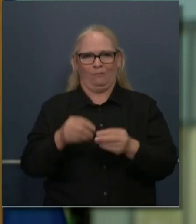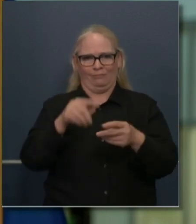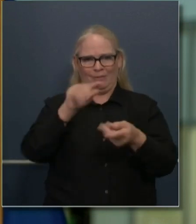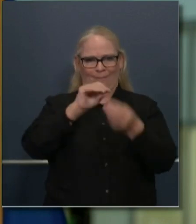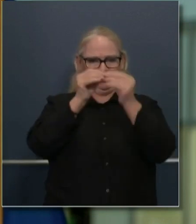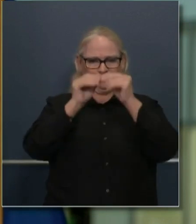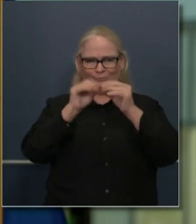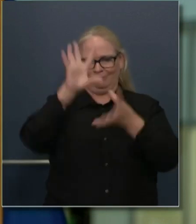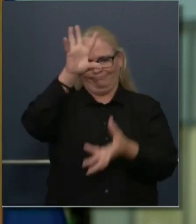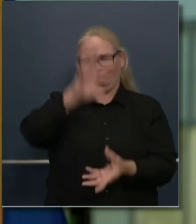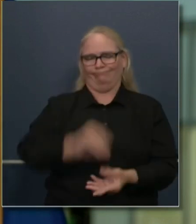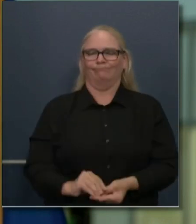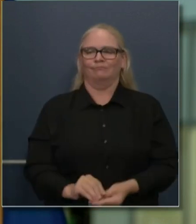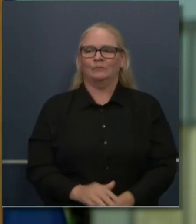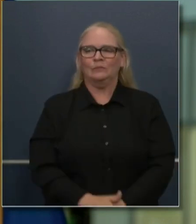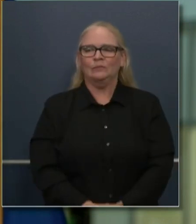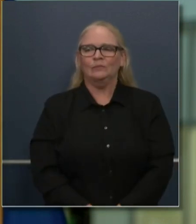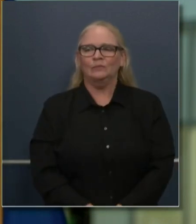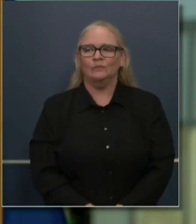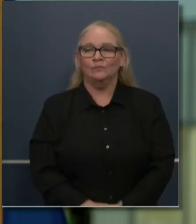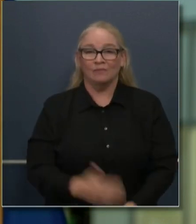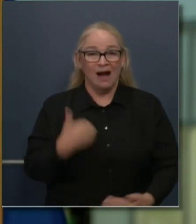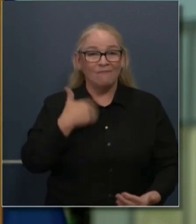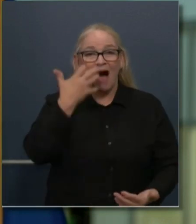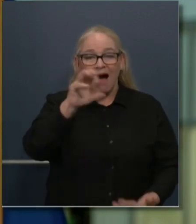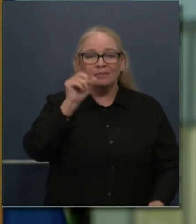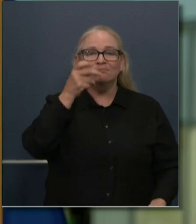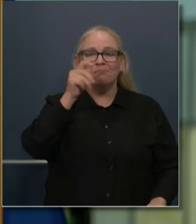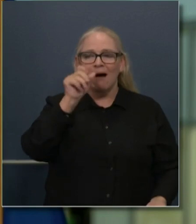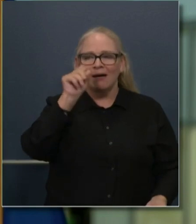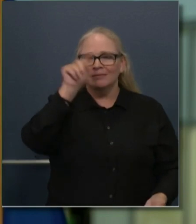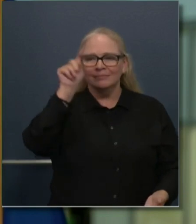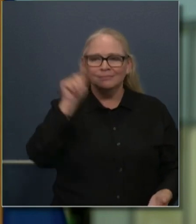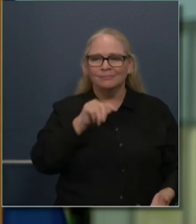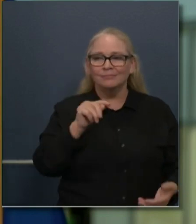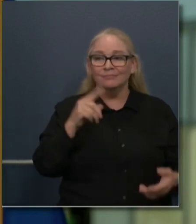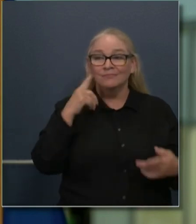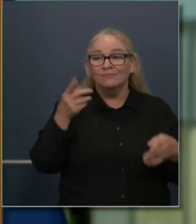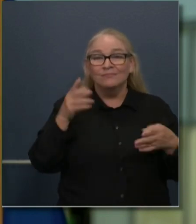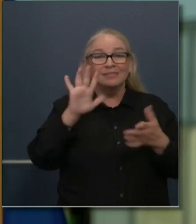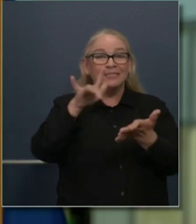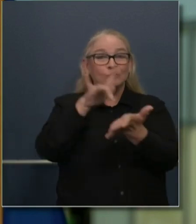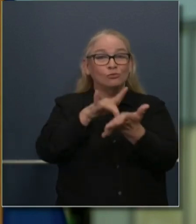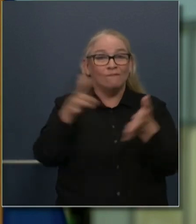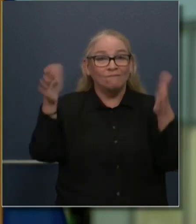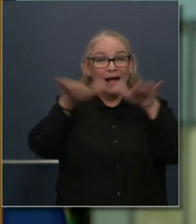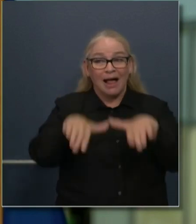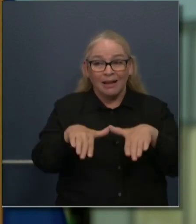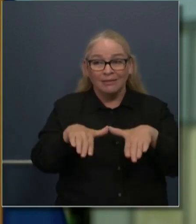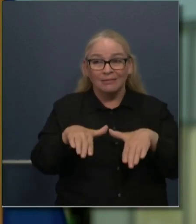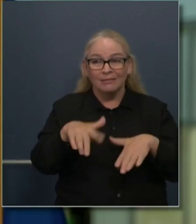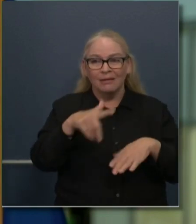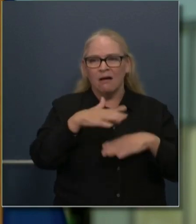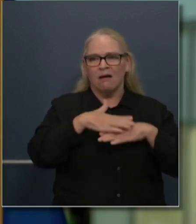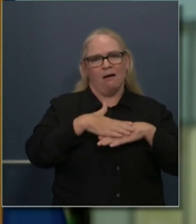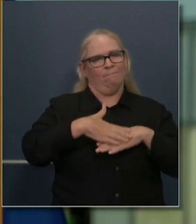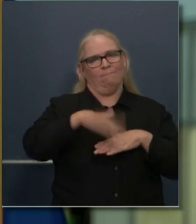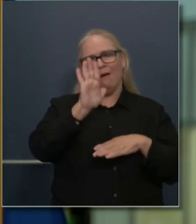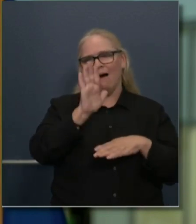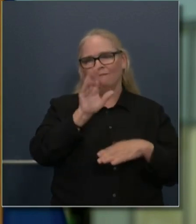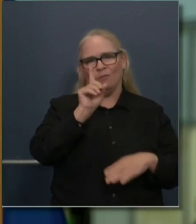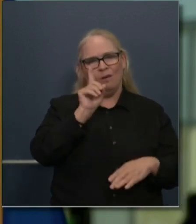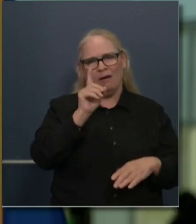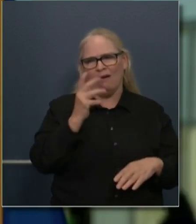we consider their hotspots, some of those Central Valley counties are above 1, and we're working hard to make sure that they